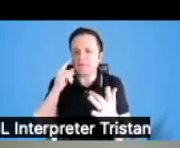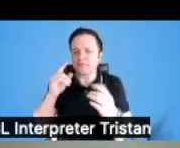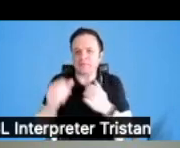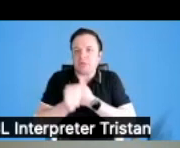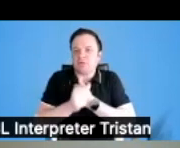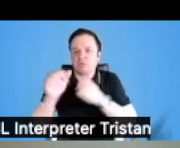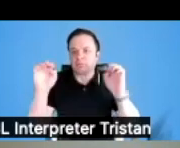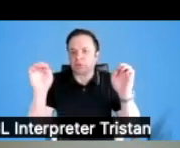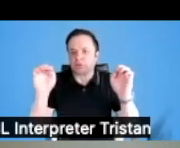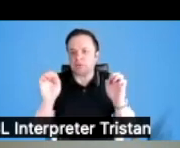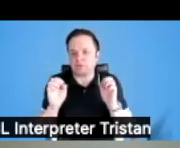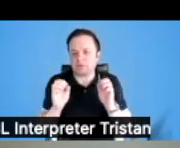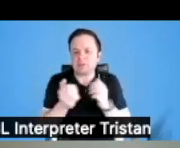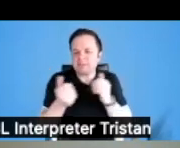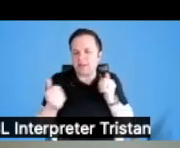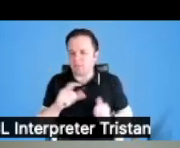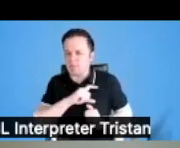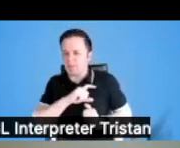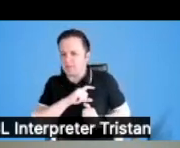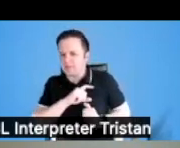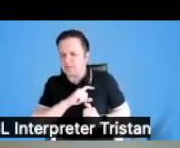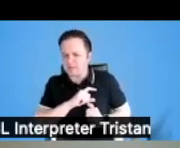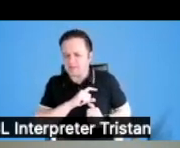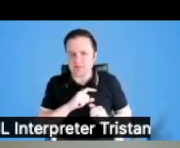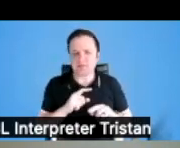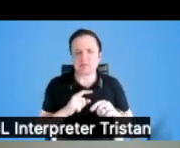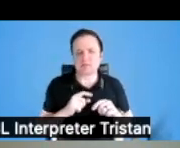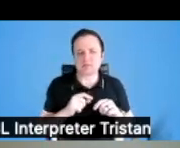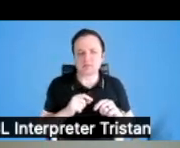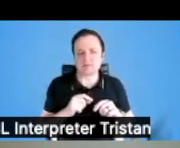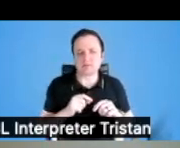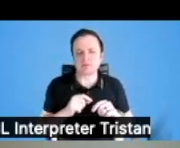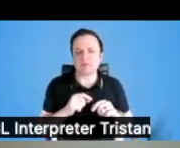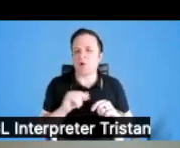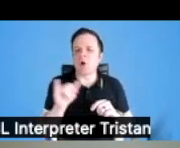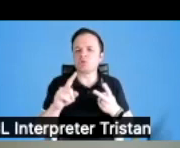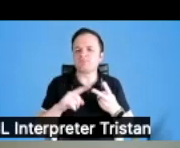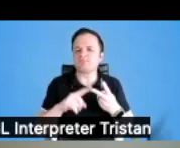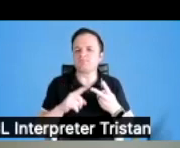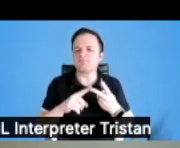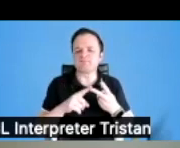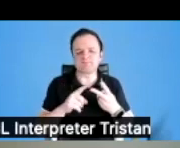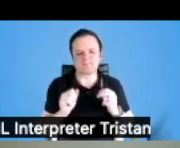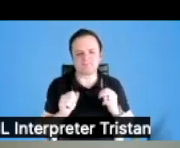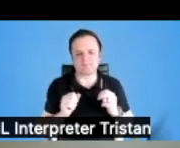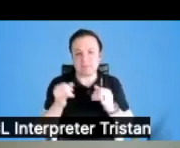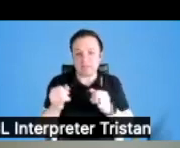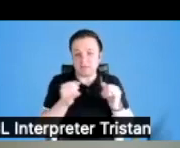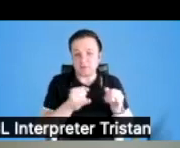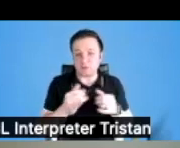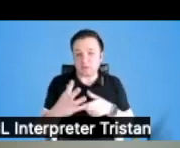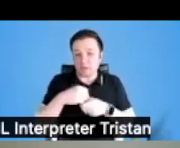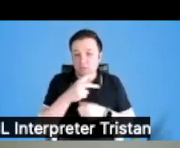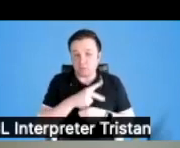and apart from whether they call the police? And then second, what factors across individual, interpersonal, and